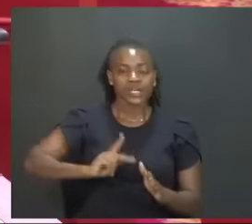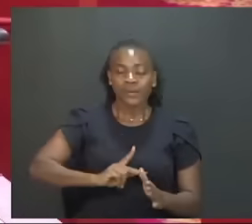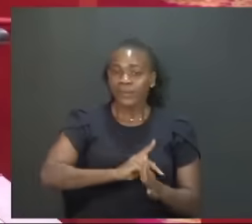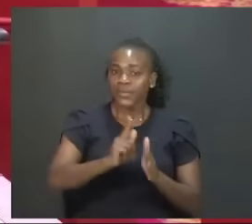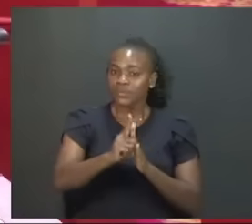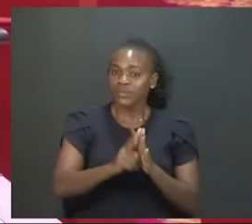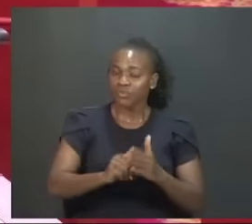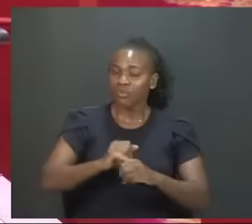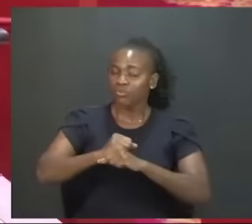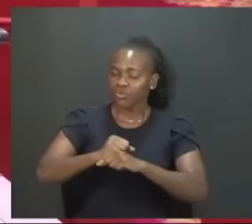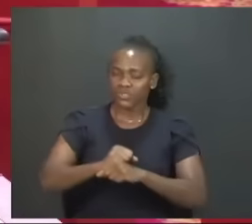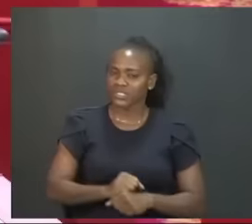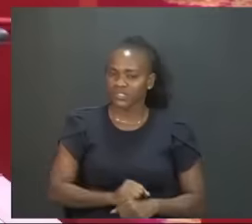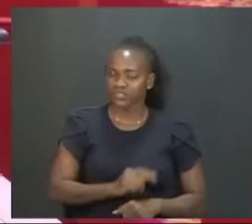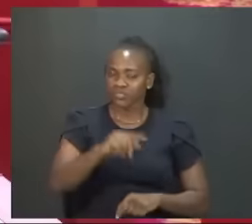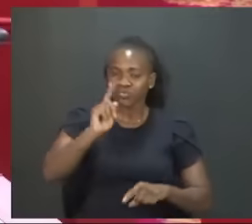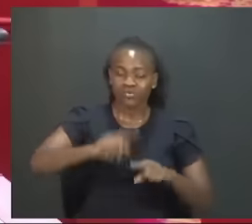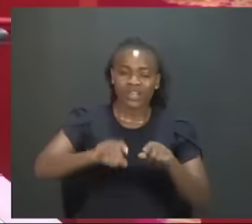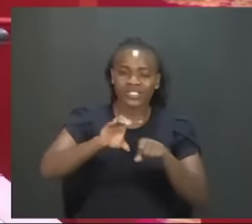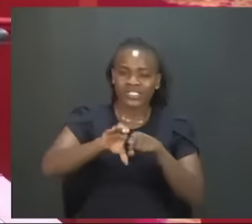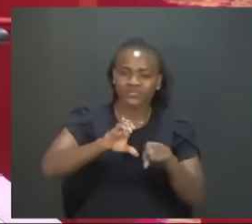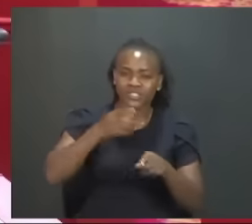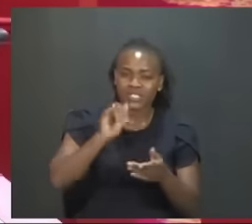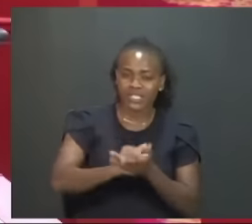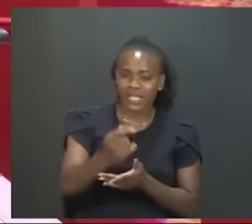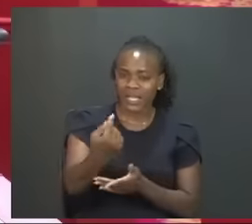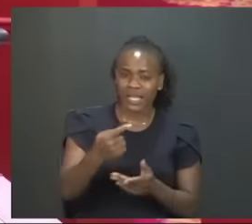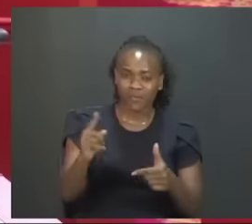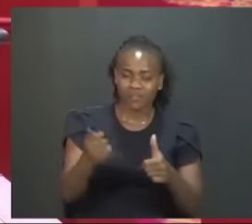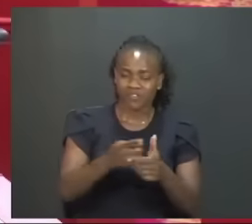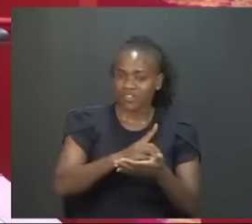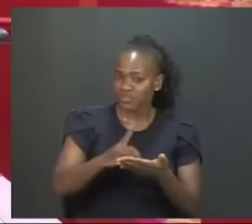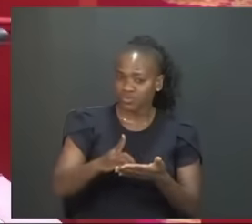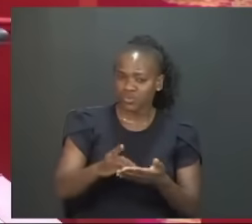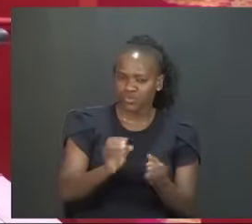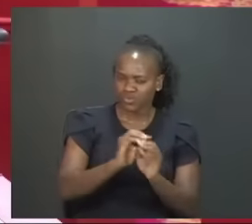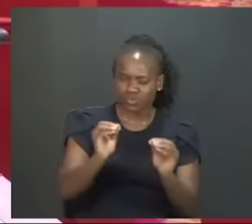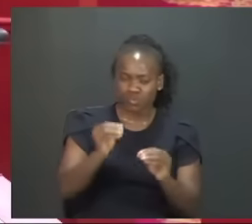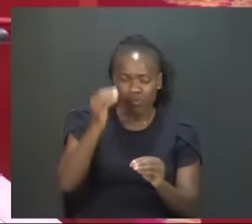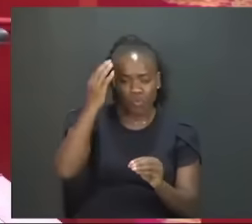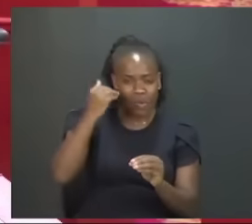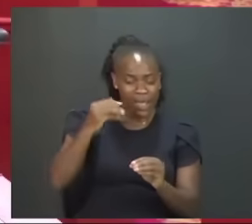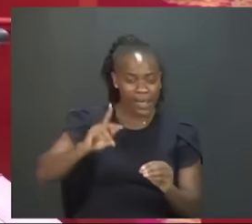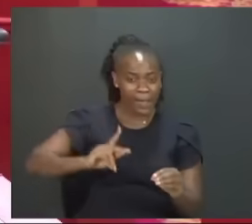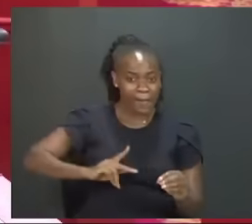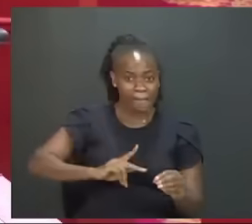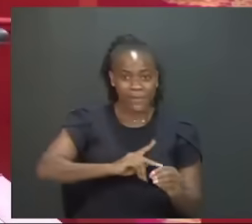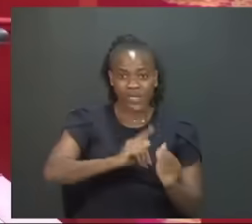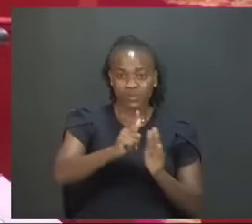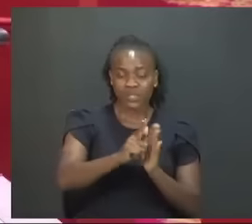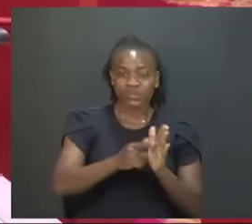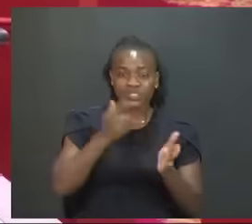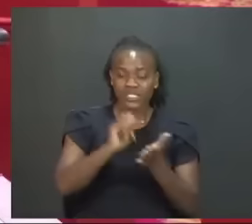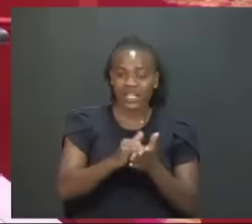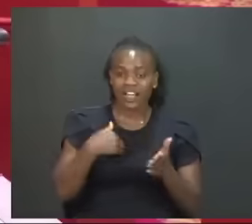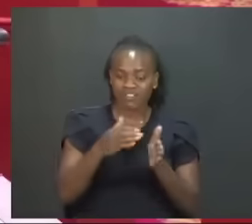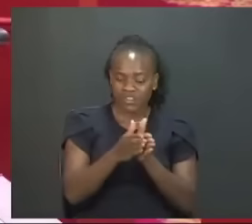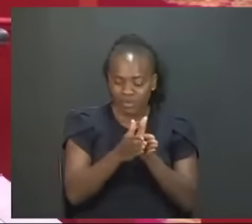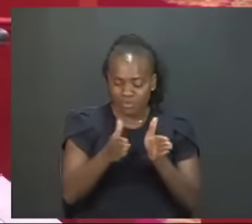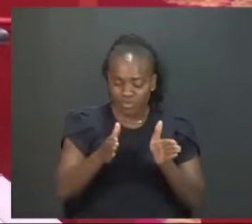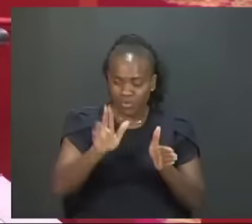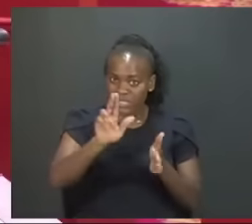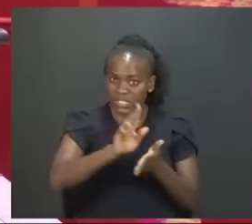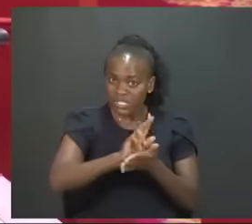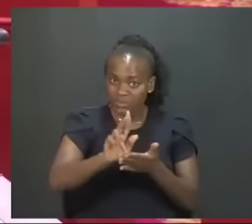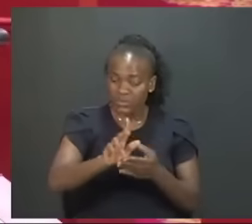the first week. You cannot, because your own rules tell him that he has 3 weeks to answer the question. It means that he has